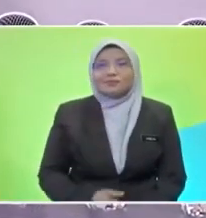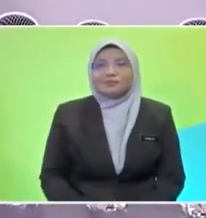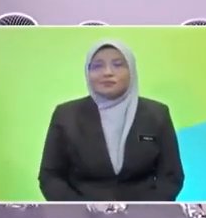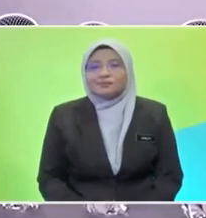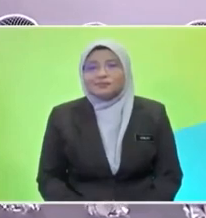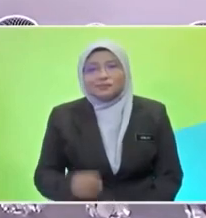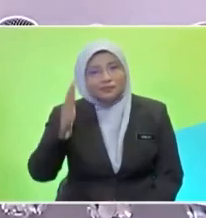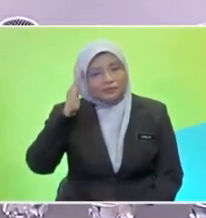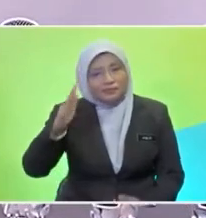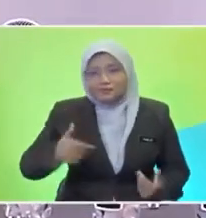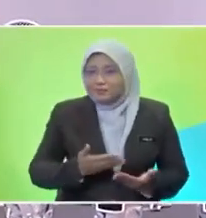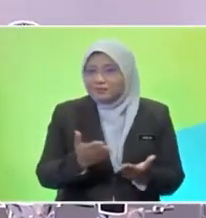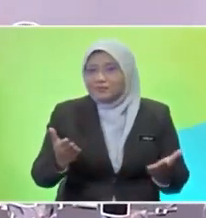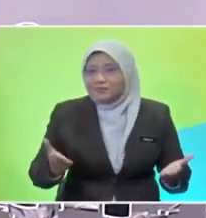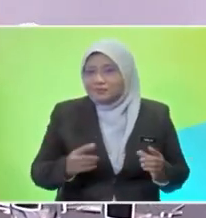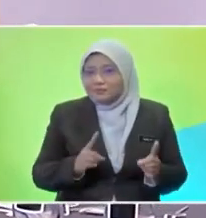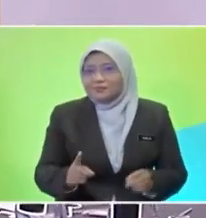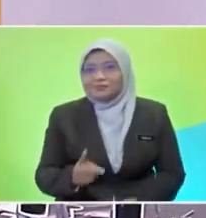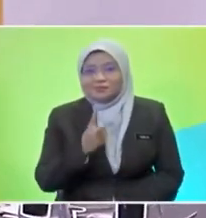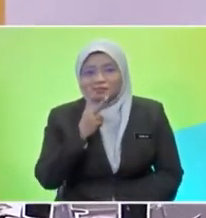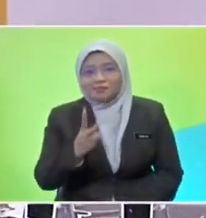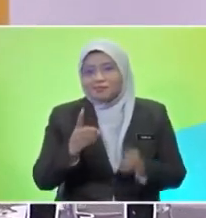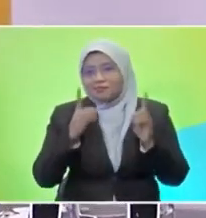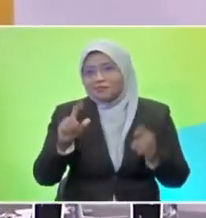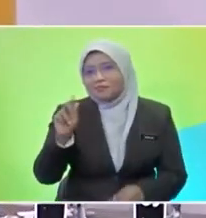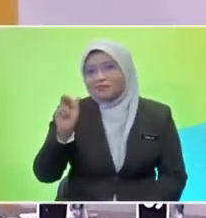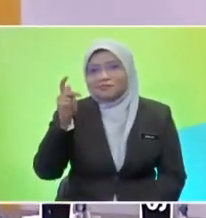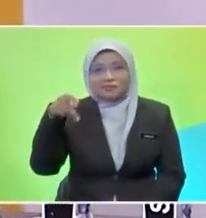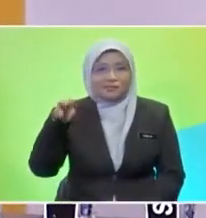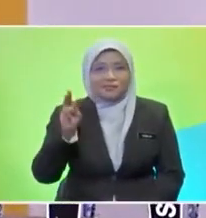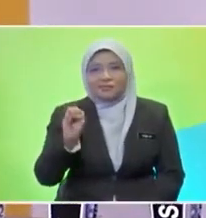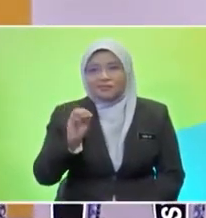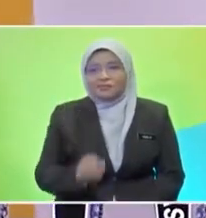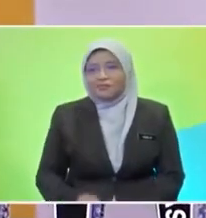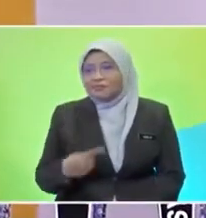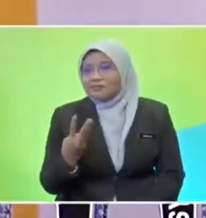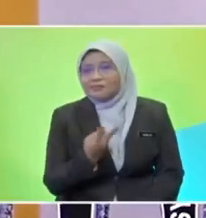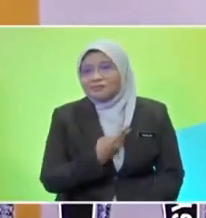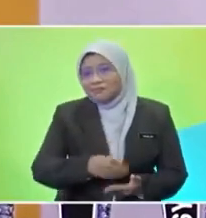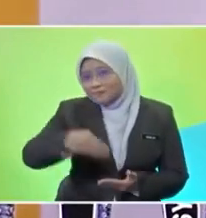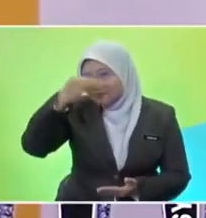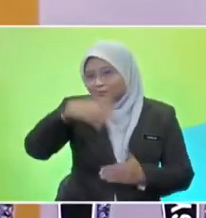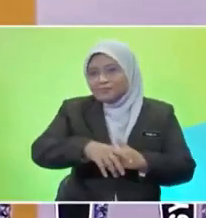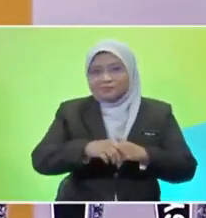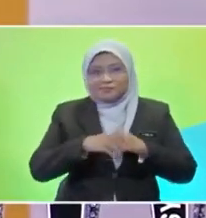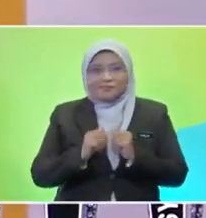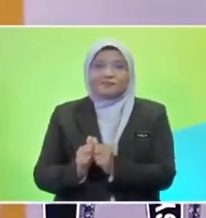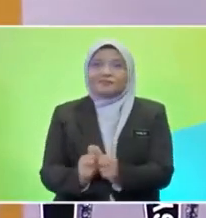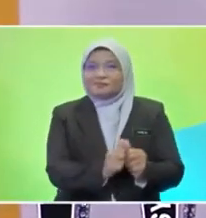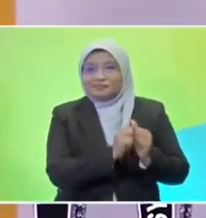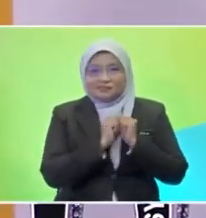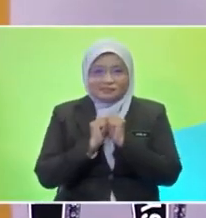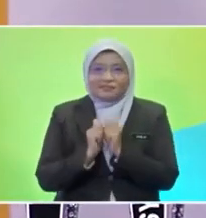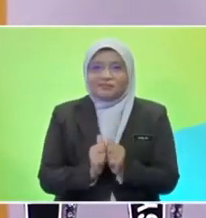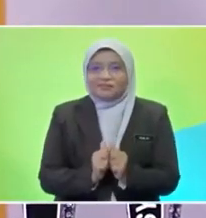everyone. You are now watching Didik TV KPM in the level 2 slot. And of course, we are learning English together. And why was I